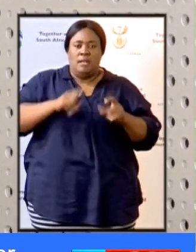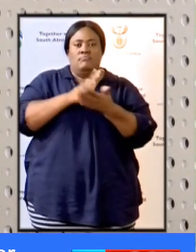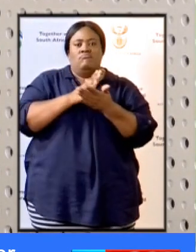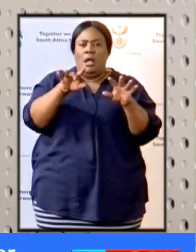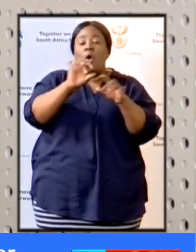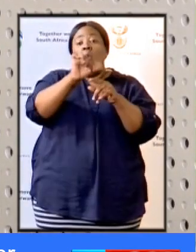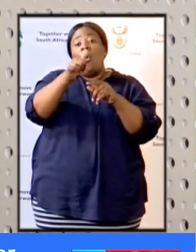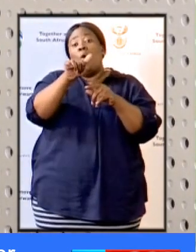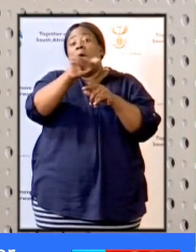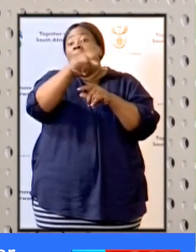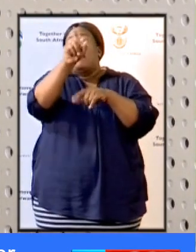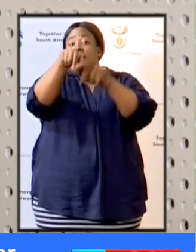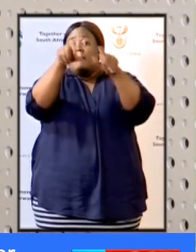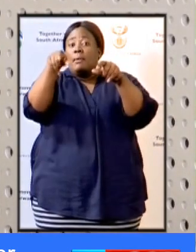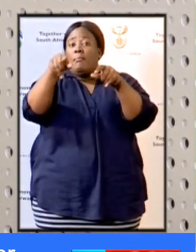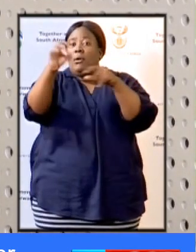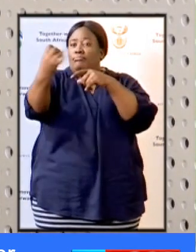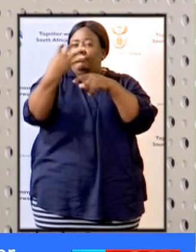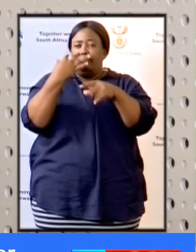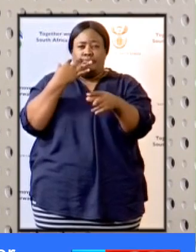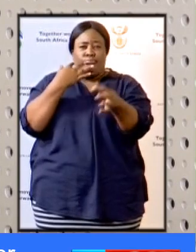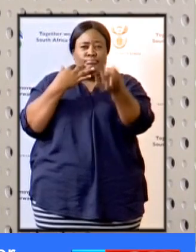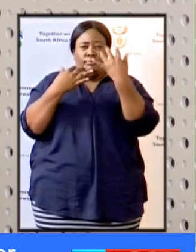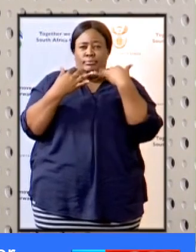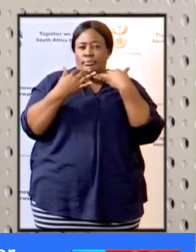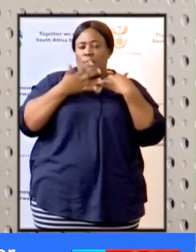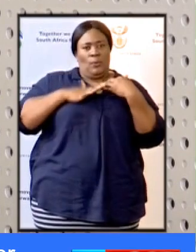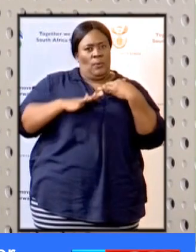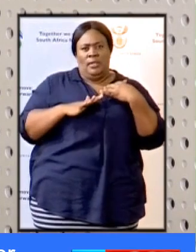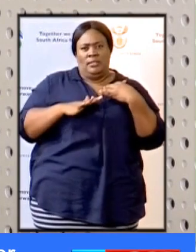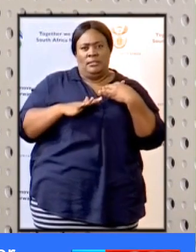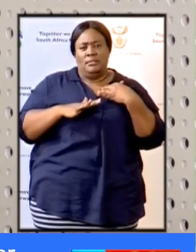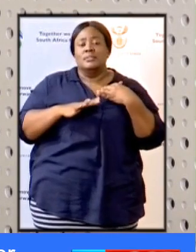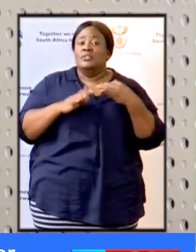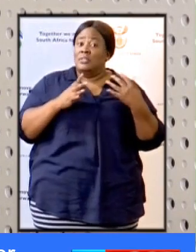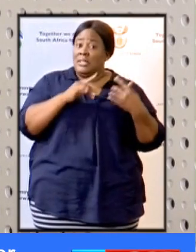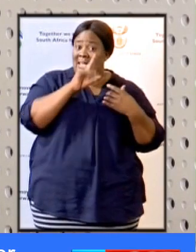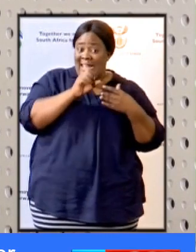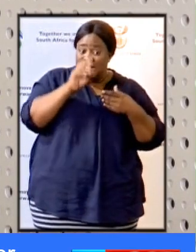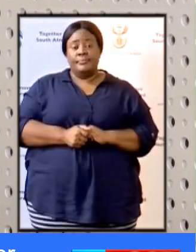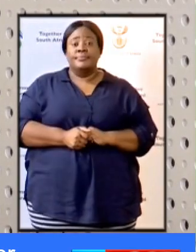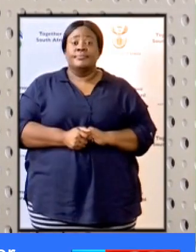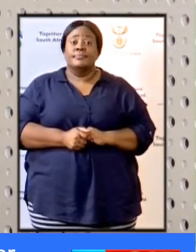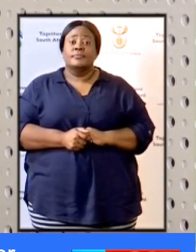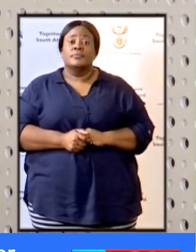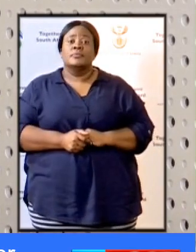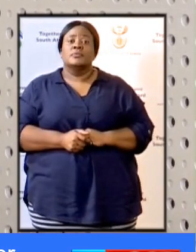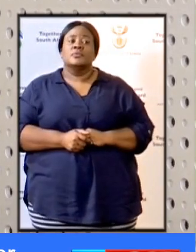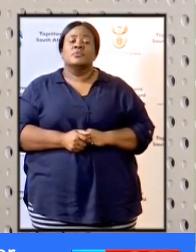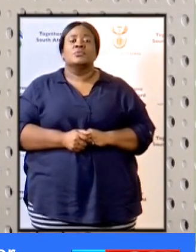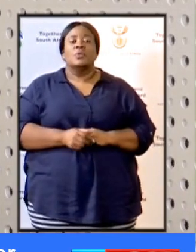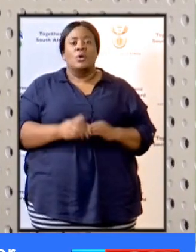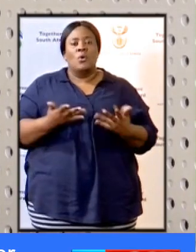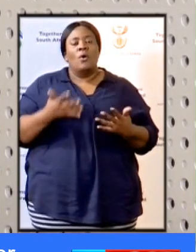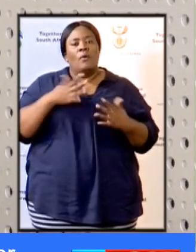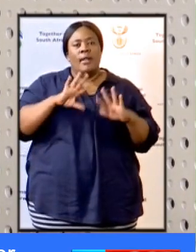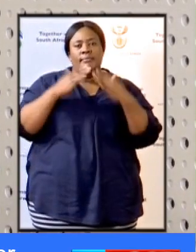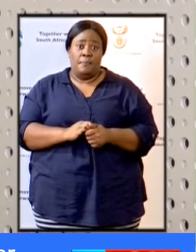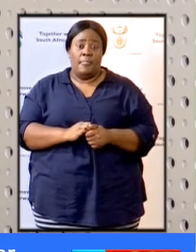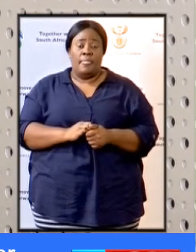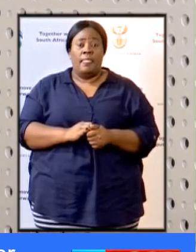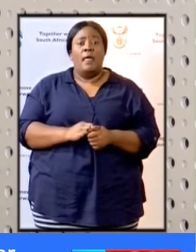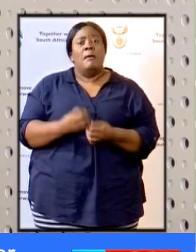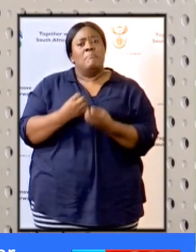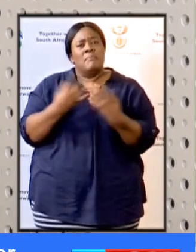we'll be wearing. In that way, we'll be saving South Africa. So with those words, we would like to thank all South Africans.